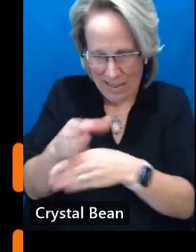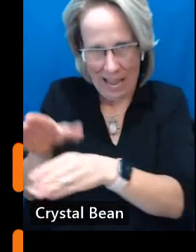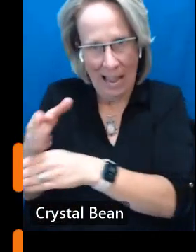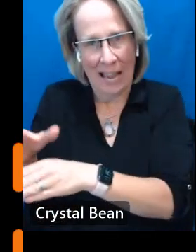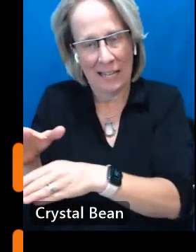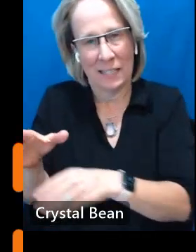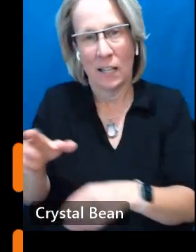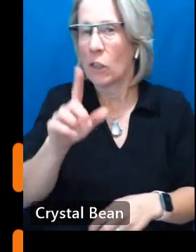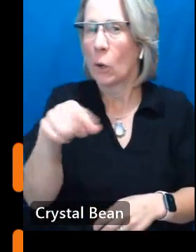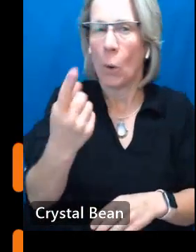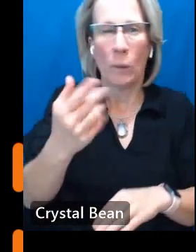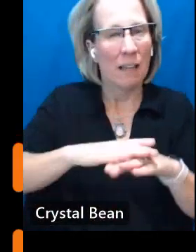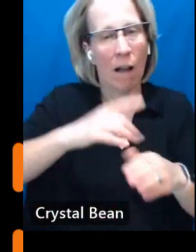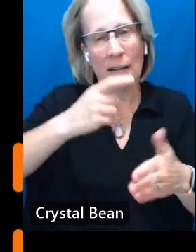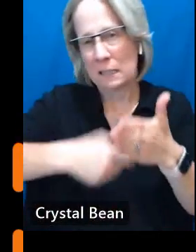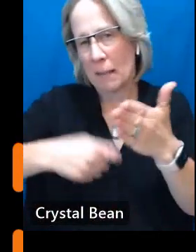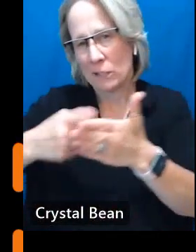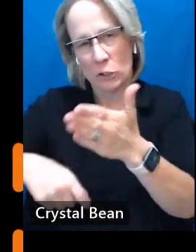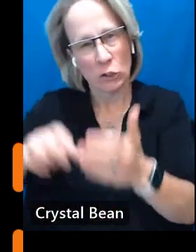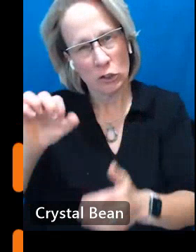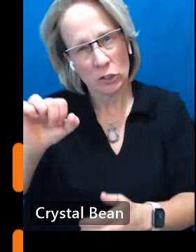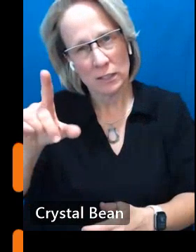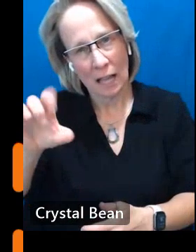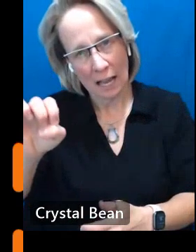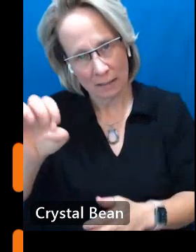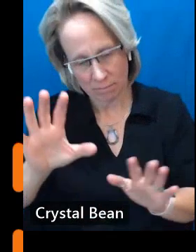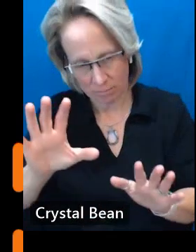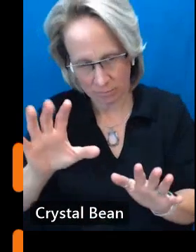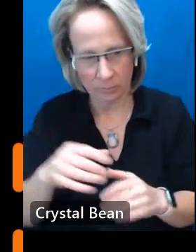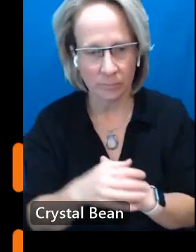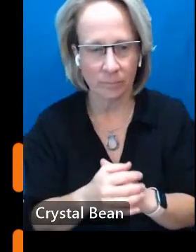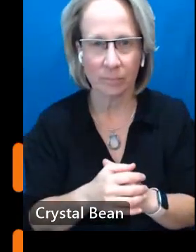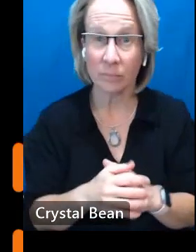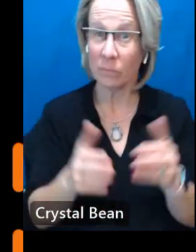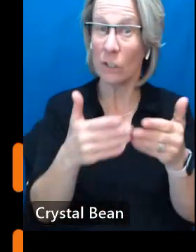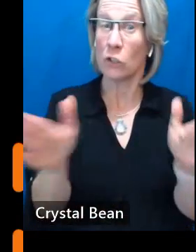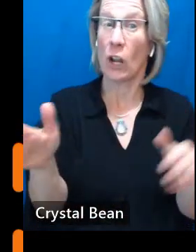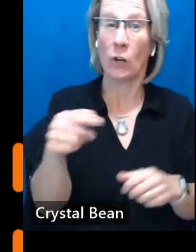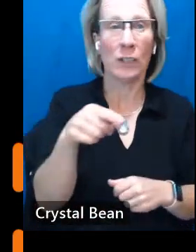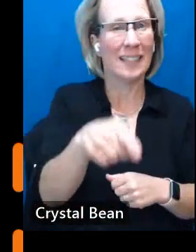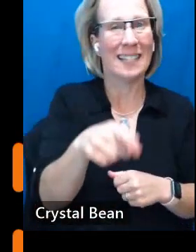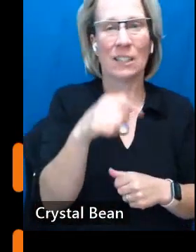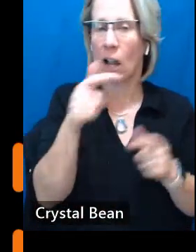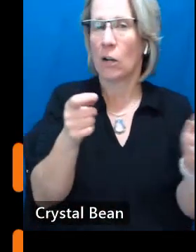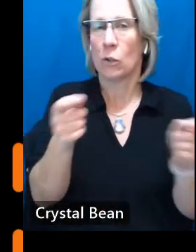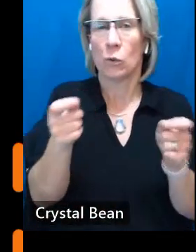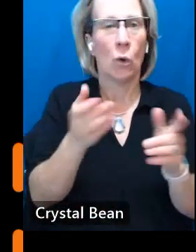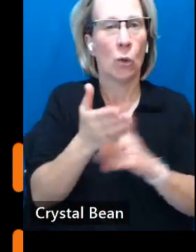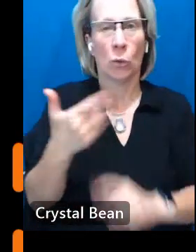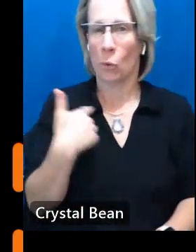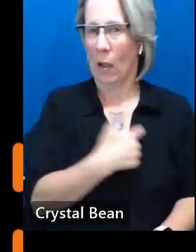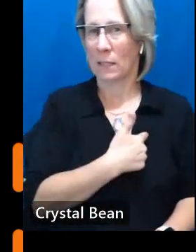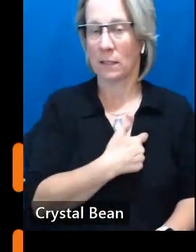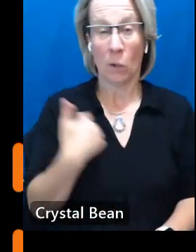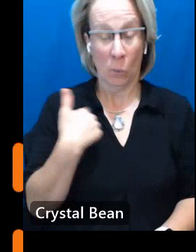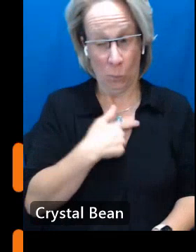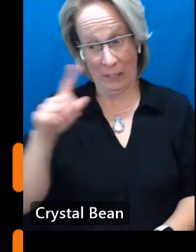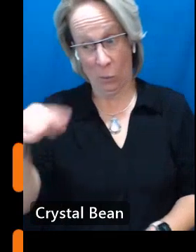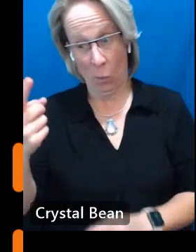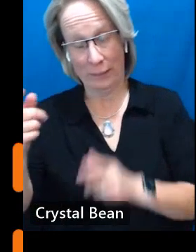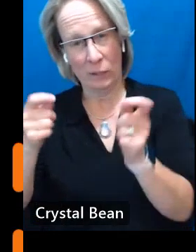expenditure side. Again, these are generally not controlled by us. We only really control the P code level budgets because